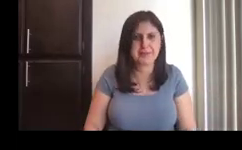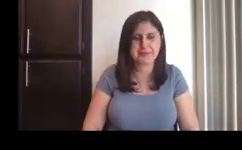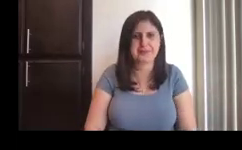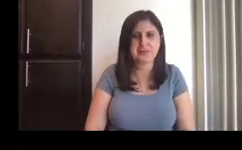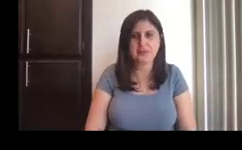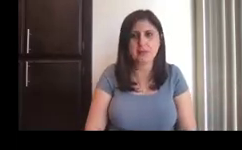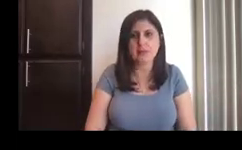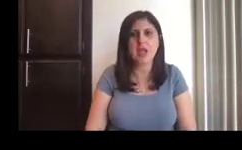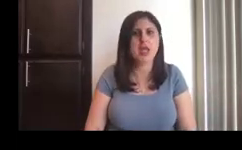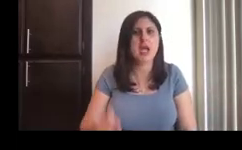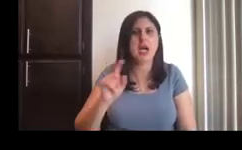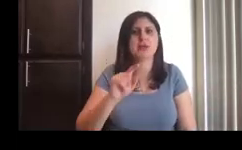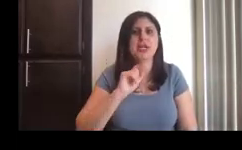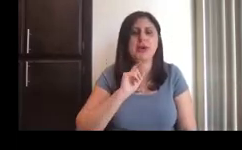signs for them.